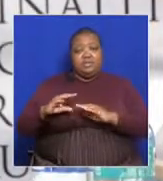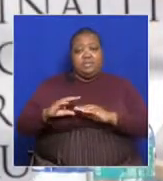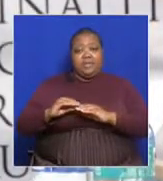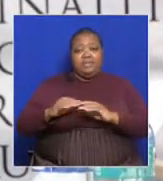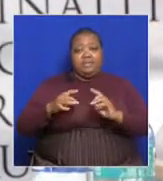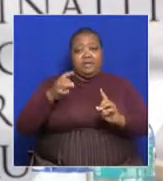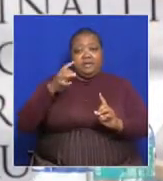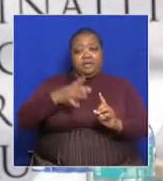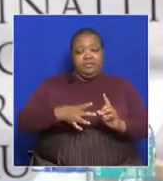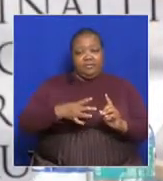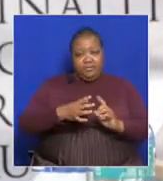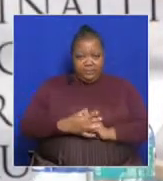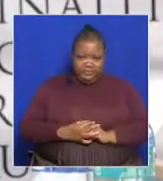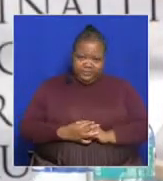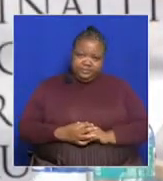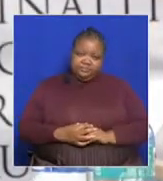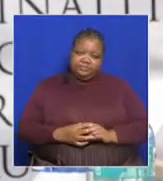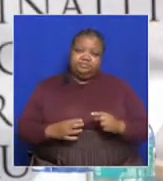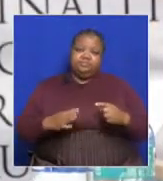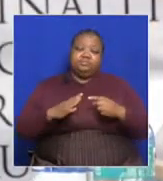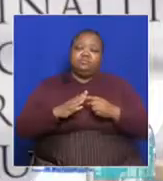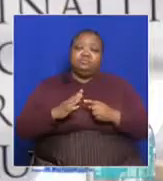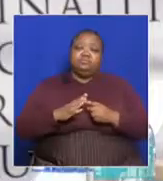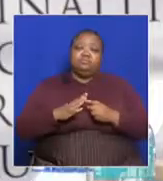time, Warrant Officer